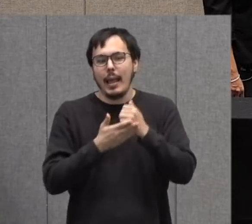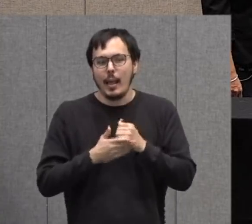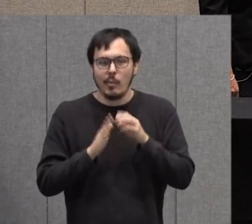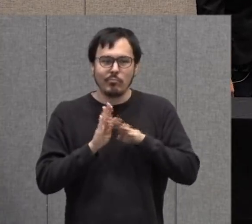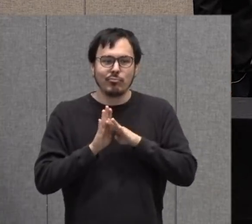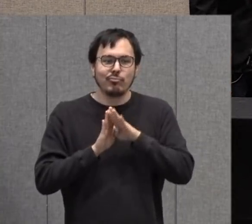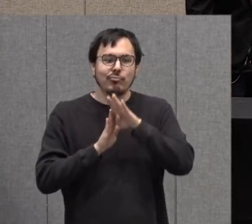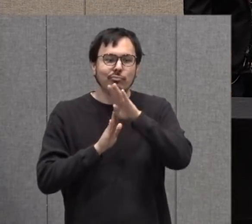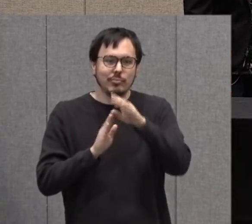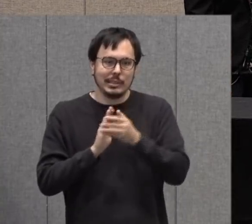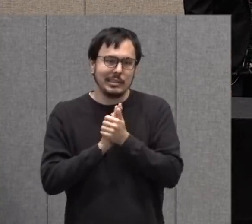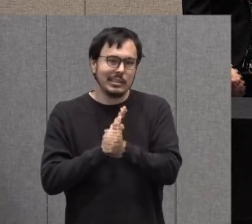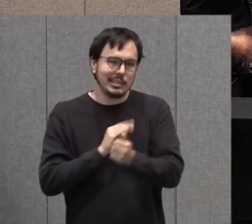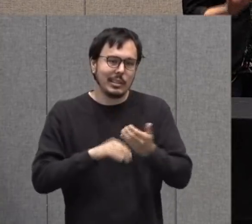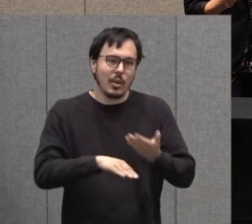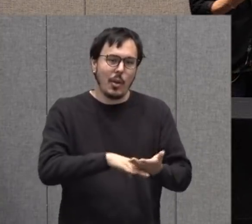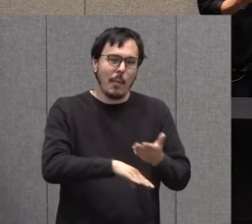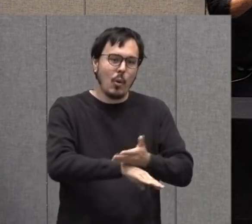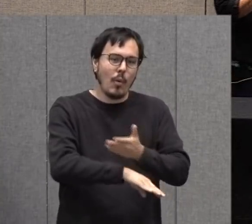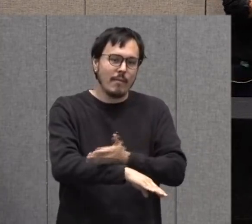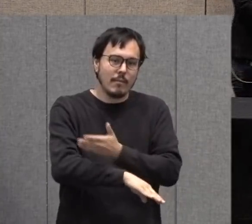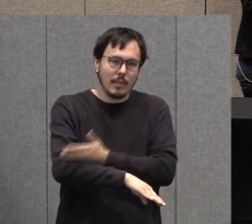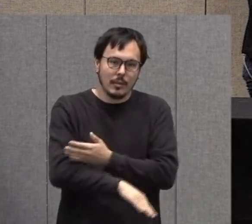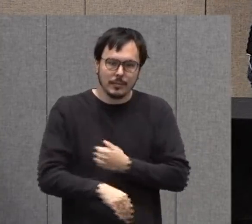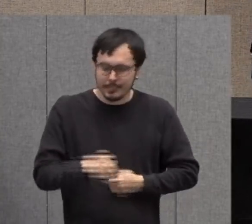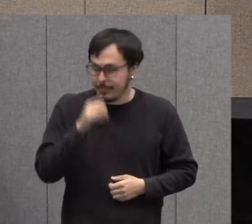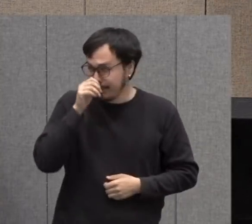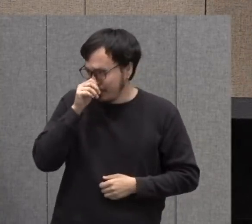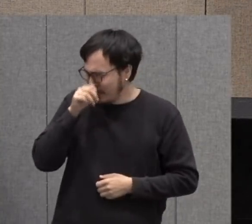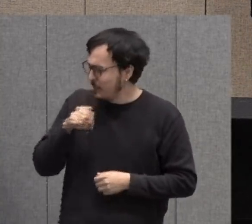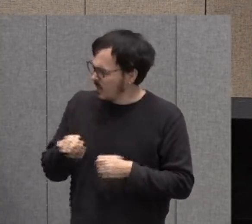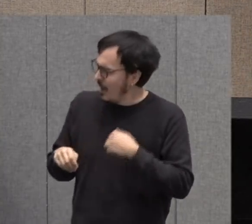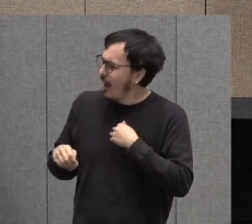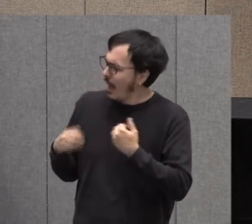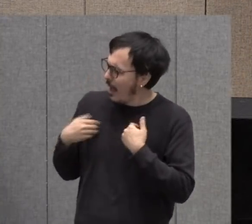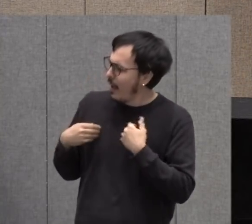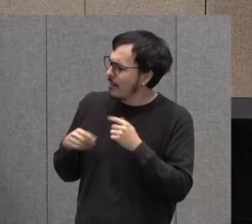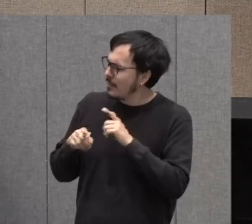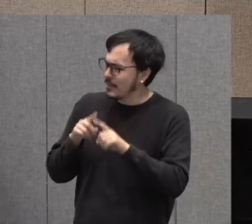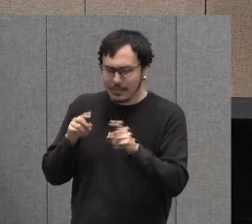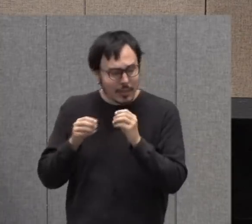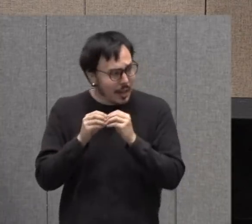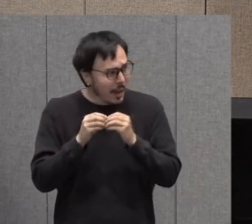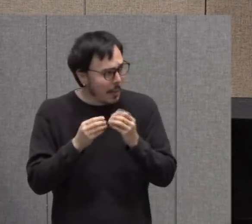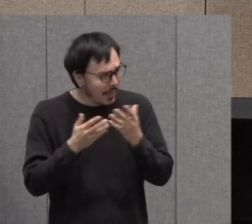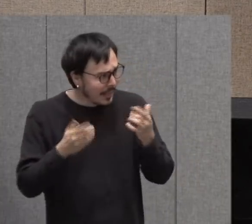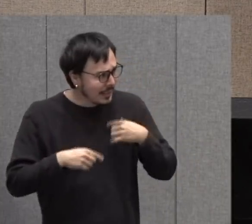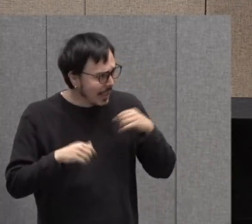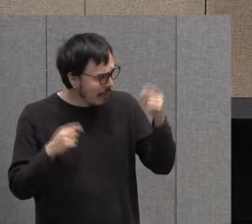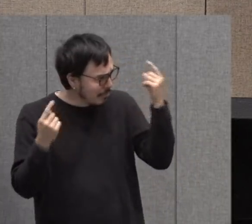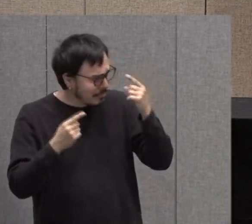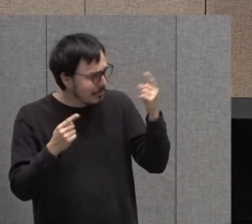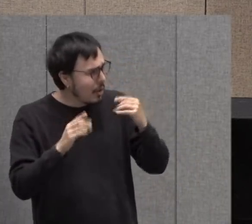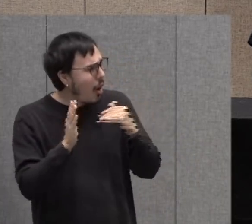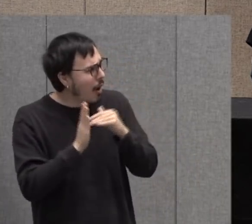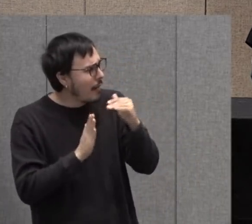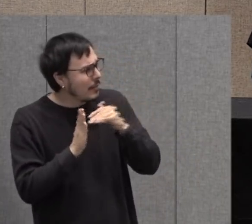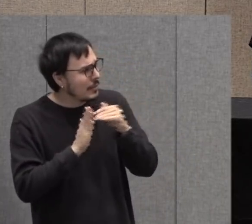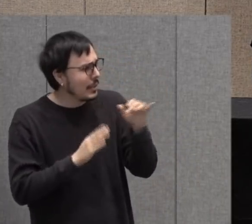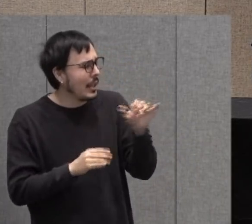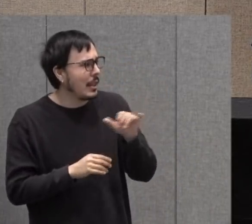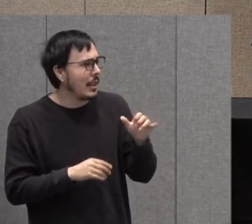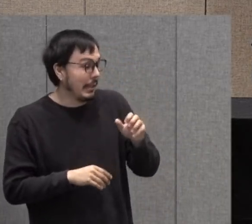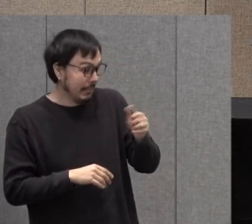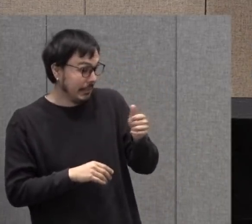Abby? I have number things that I count on all the time. I could use my fingers too. Yeah. I mean, I could just say I have